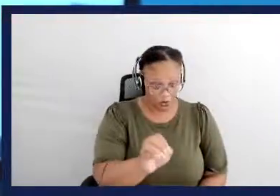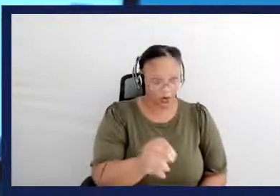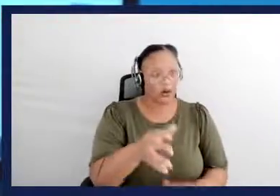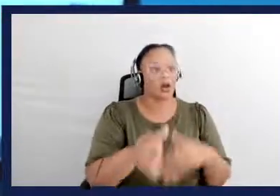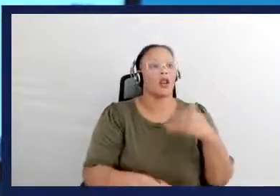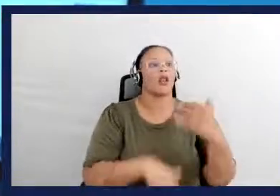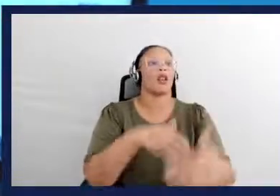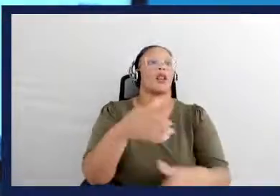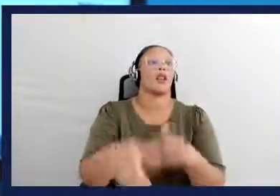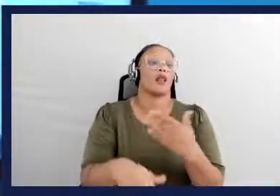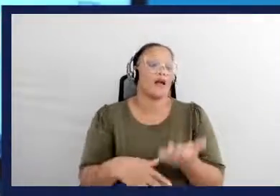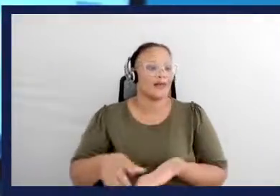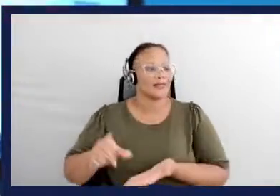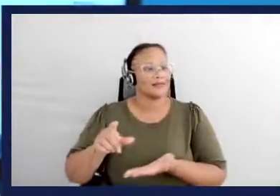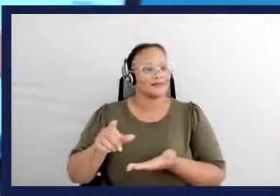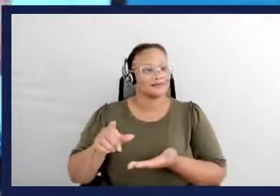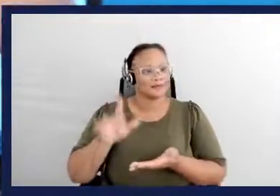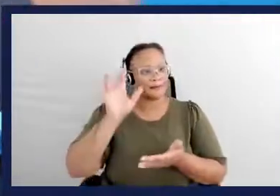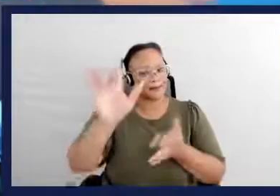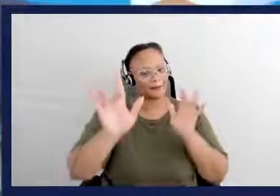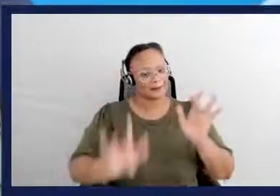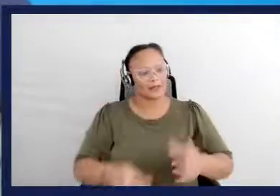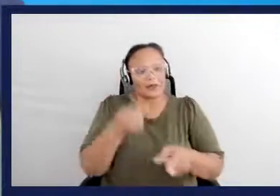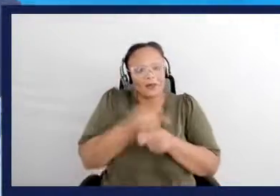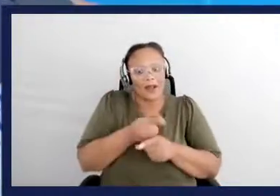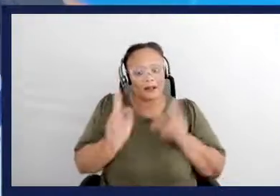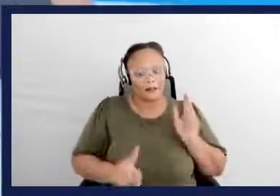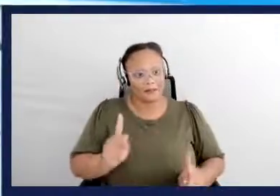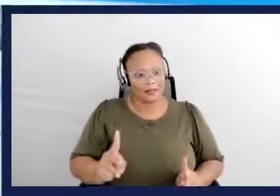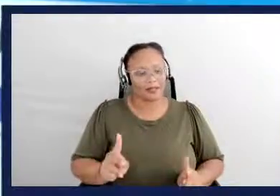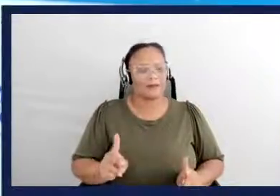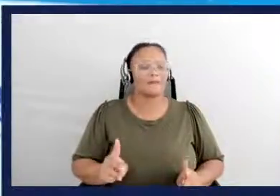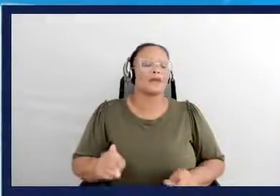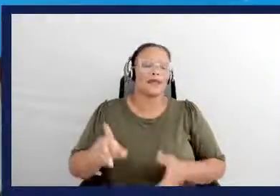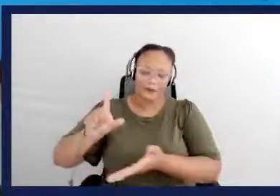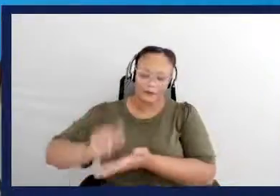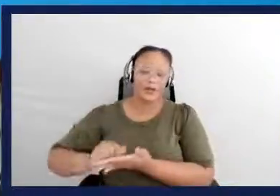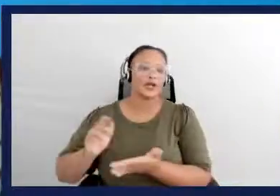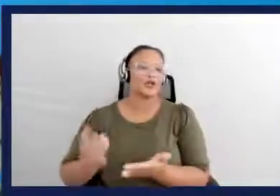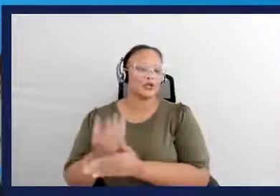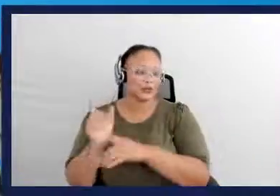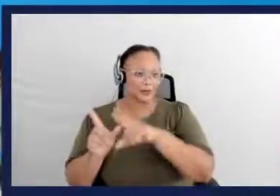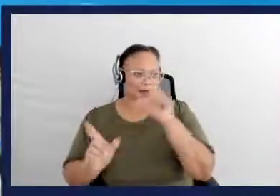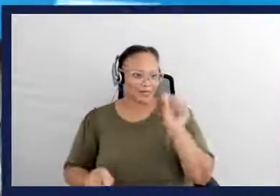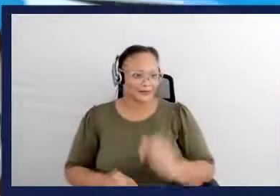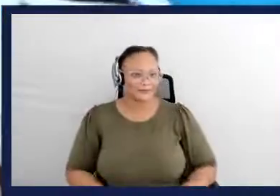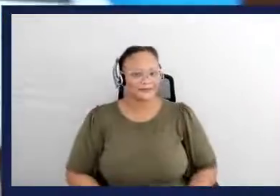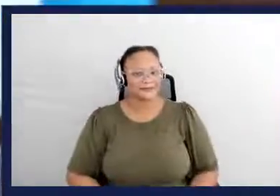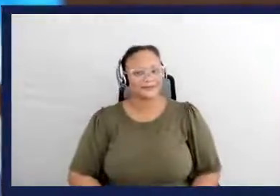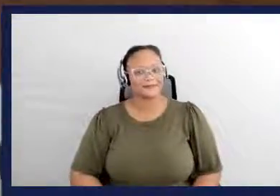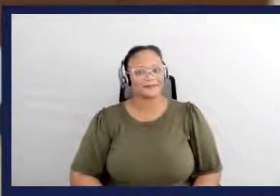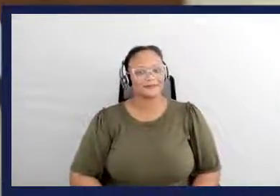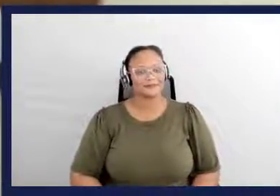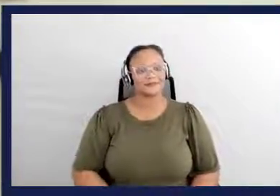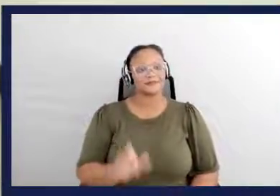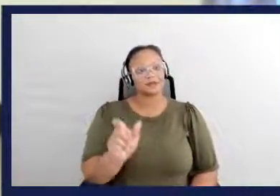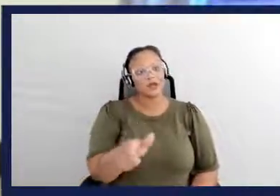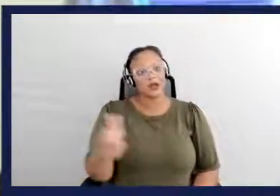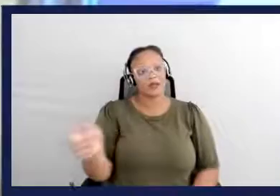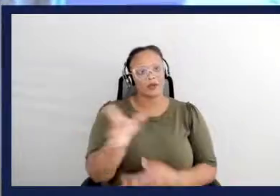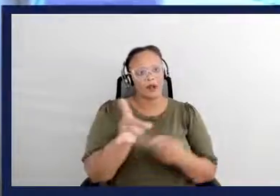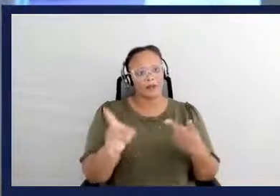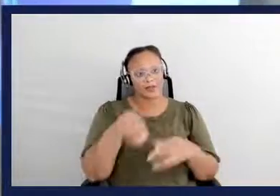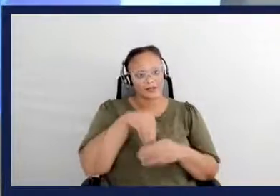process again and print a new ballot. Other options for a voter inside our in-person voting options are at our voting